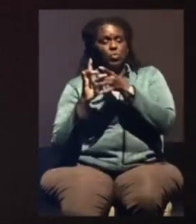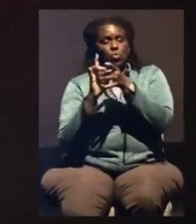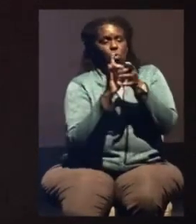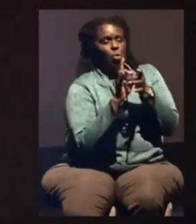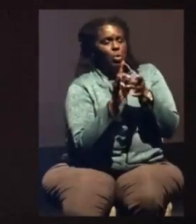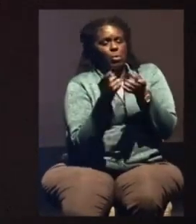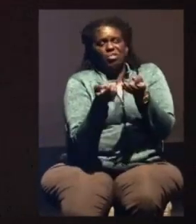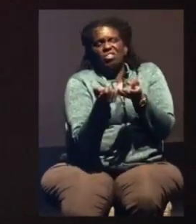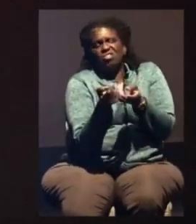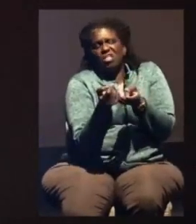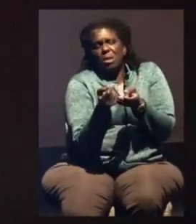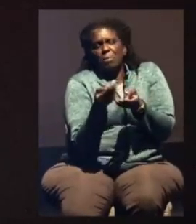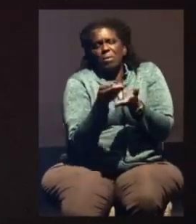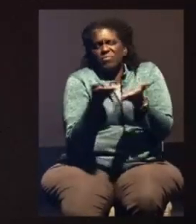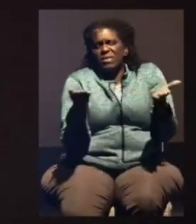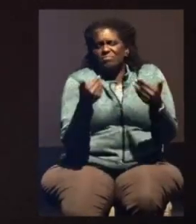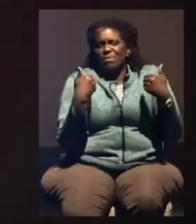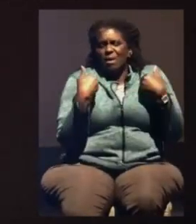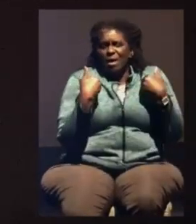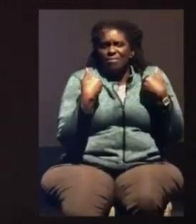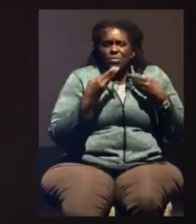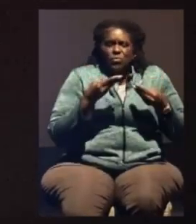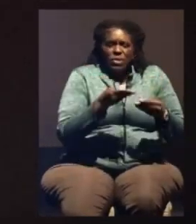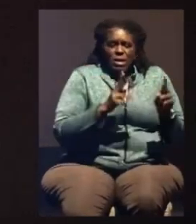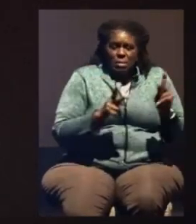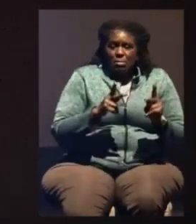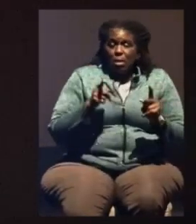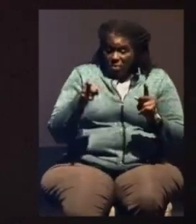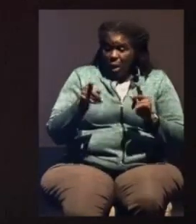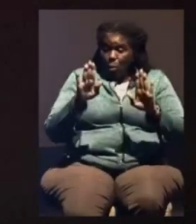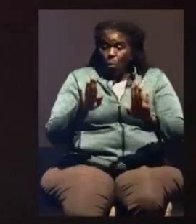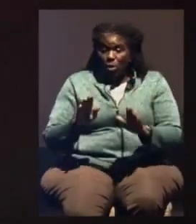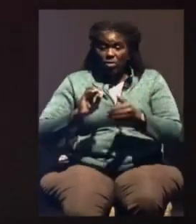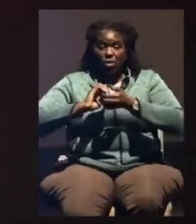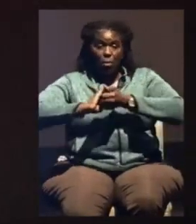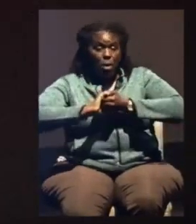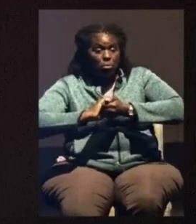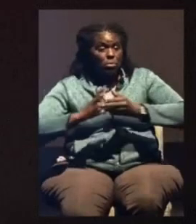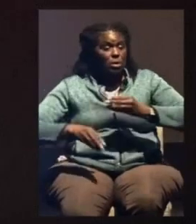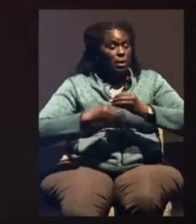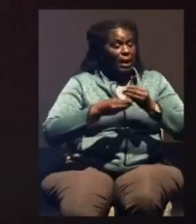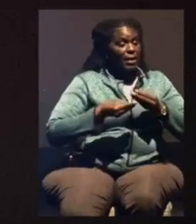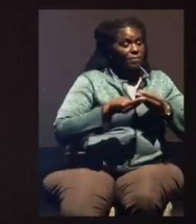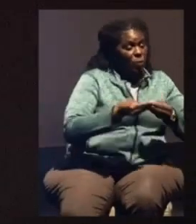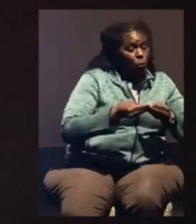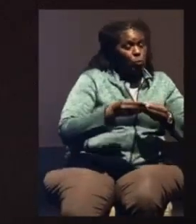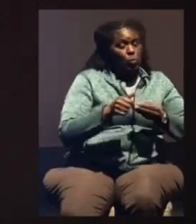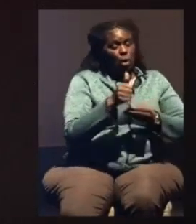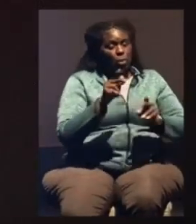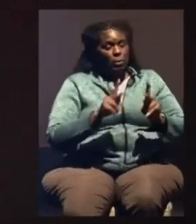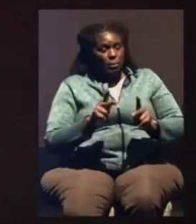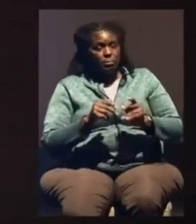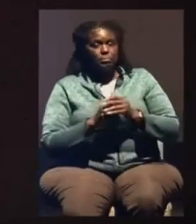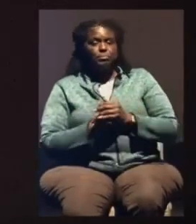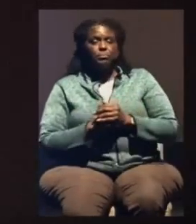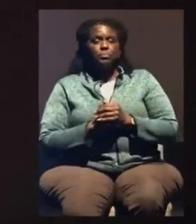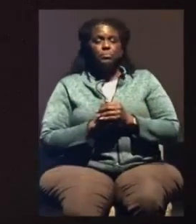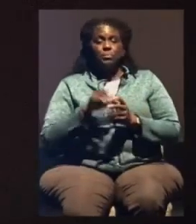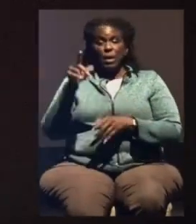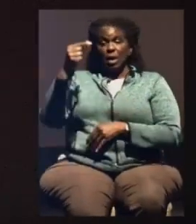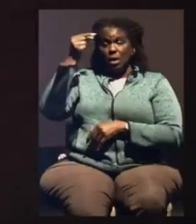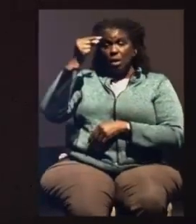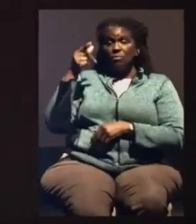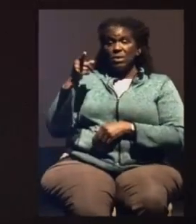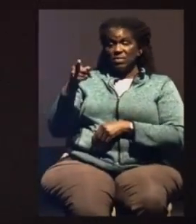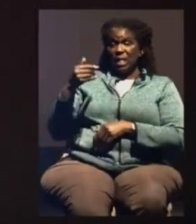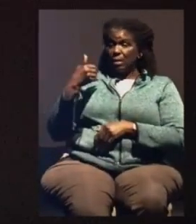fractional resources, even though they make great partners in supplementing with their services. In fact, governments have